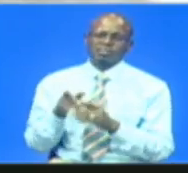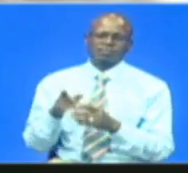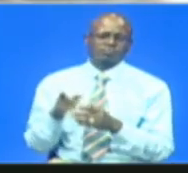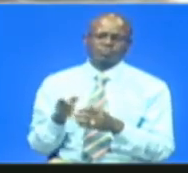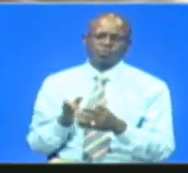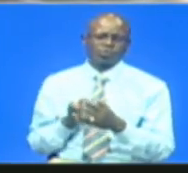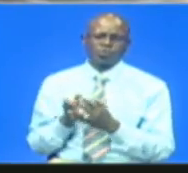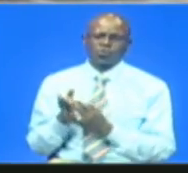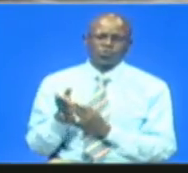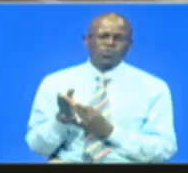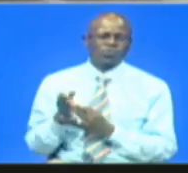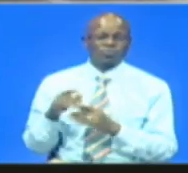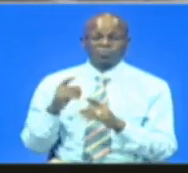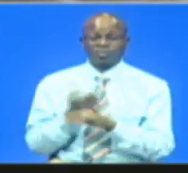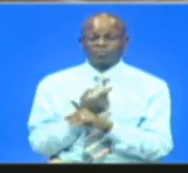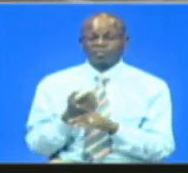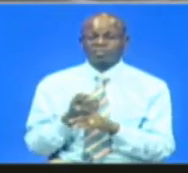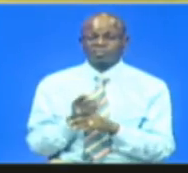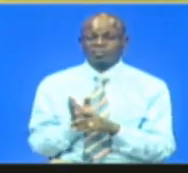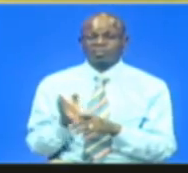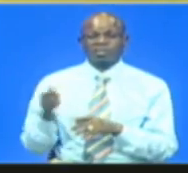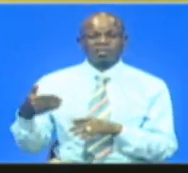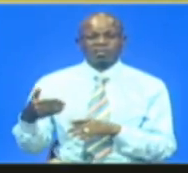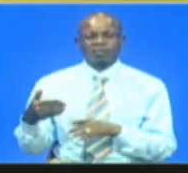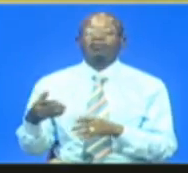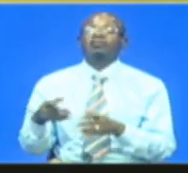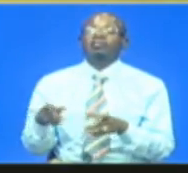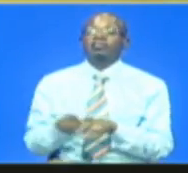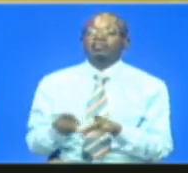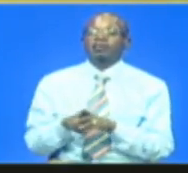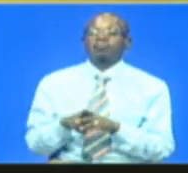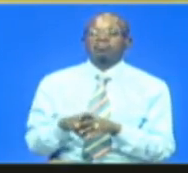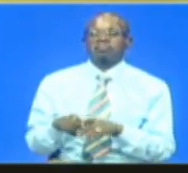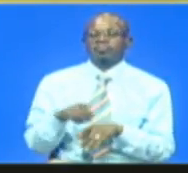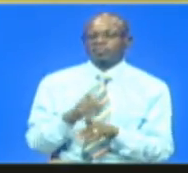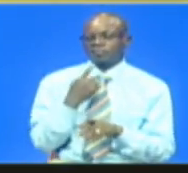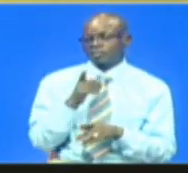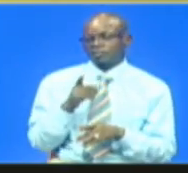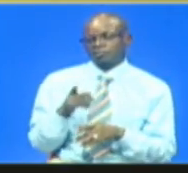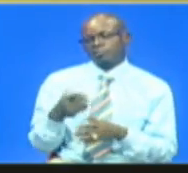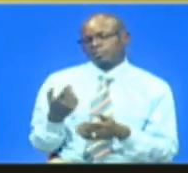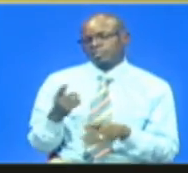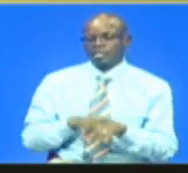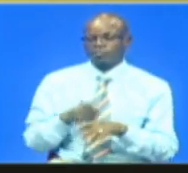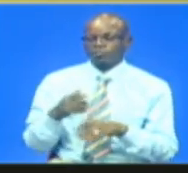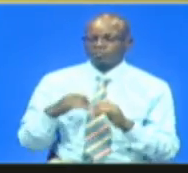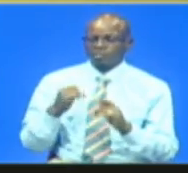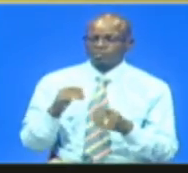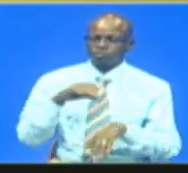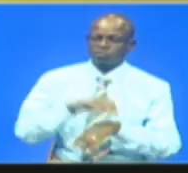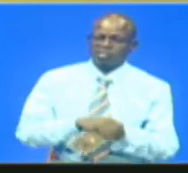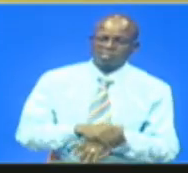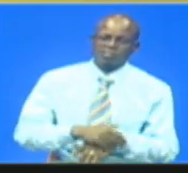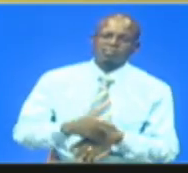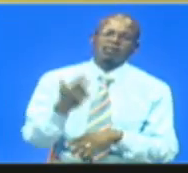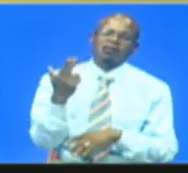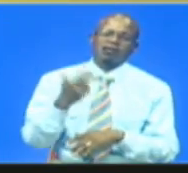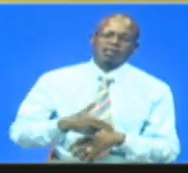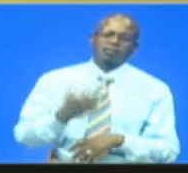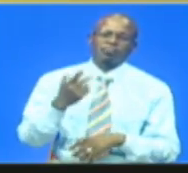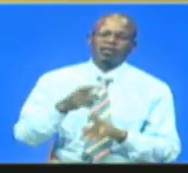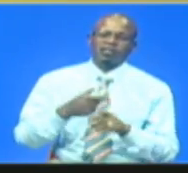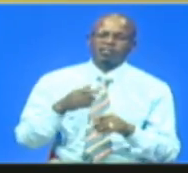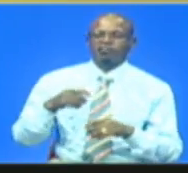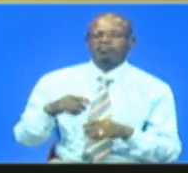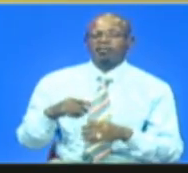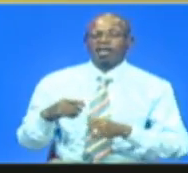innocence, saying the pistol in question went off accidentally while he was trying to retrieve it from the co-driver's seat.